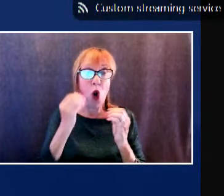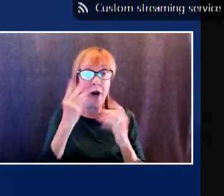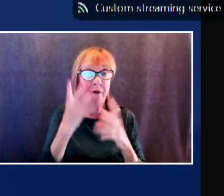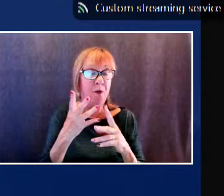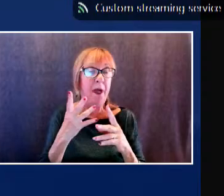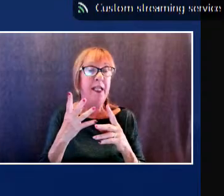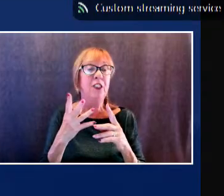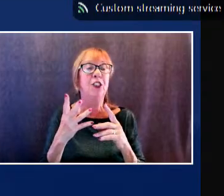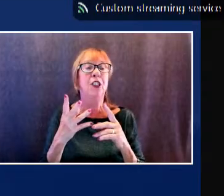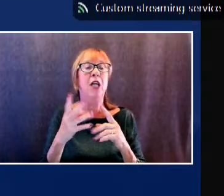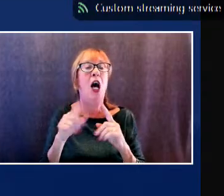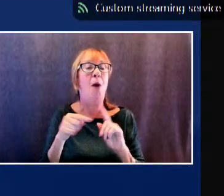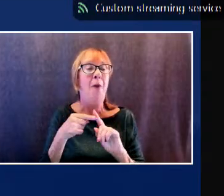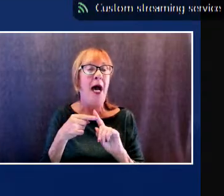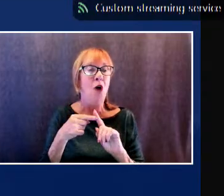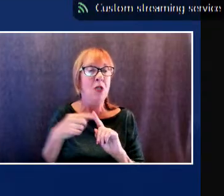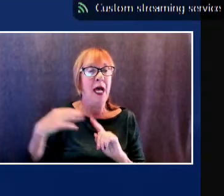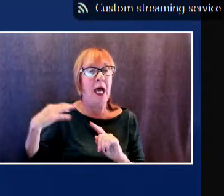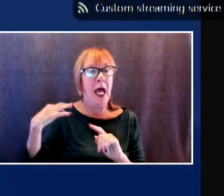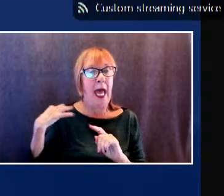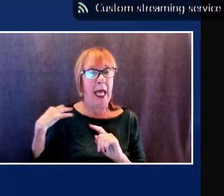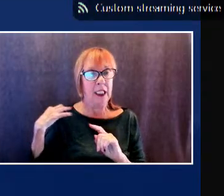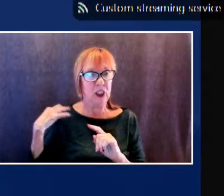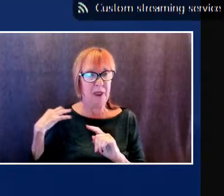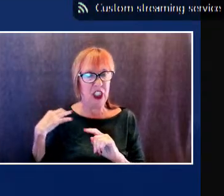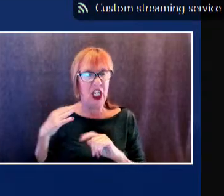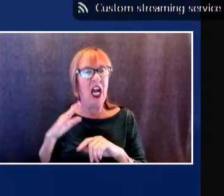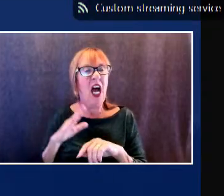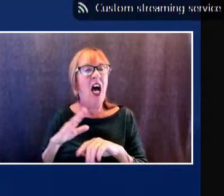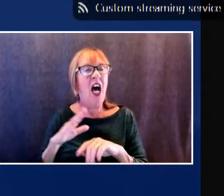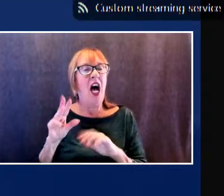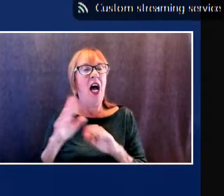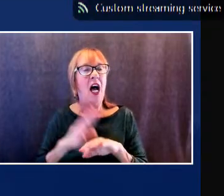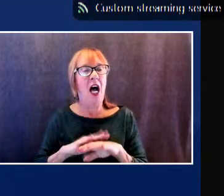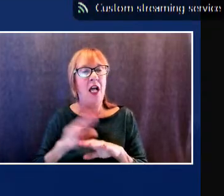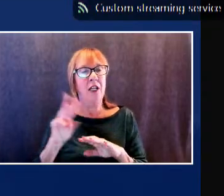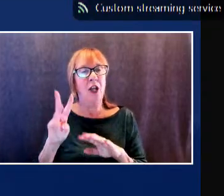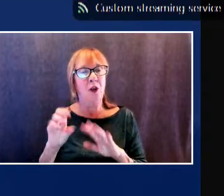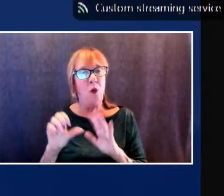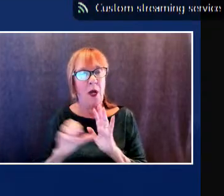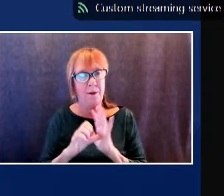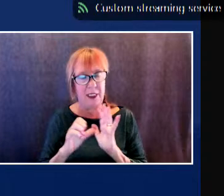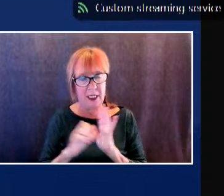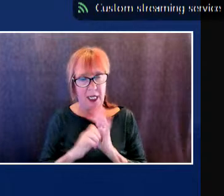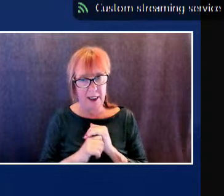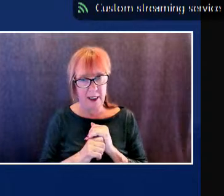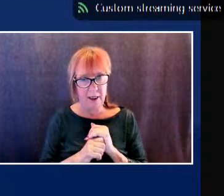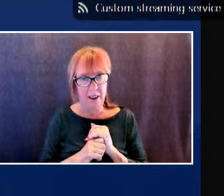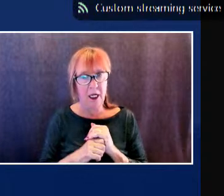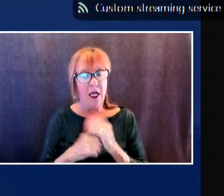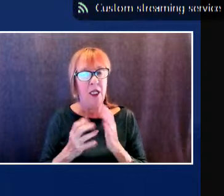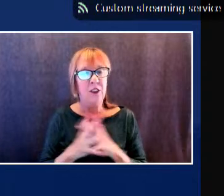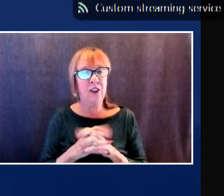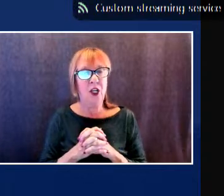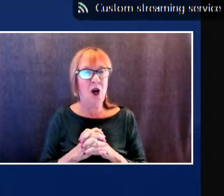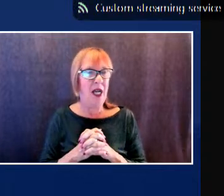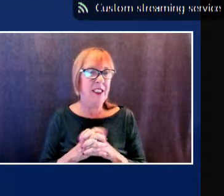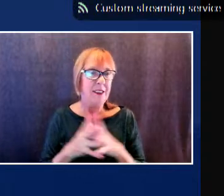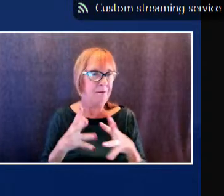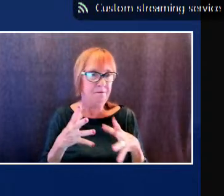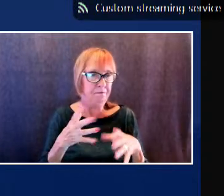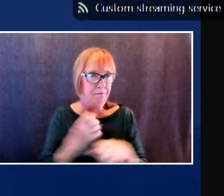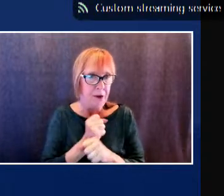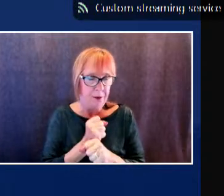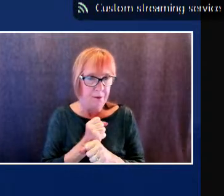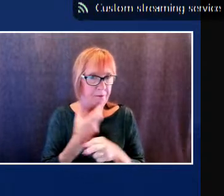eligibility on our website. I just wanted to keep it kind of short and sweet here today. Happy to answer questions and hope this might be a program